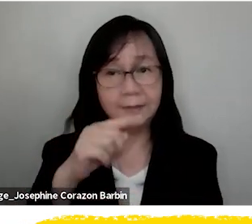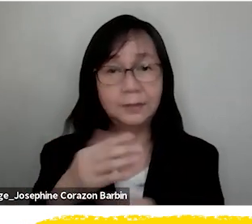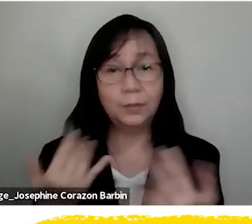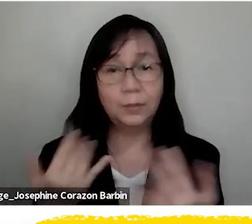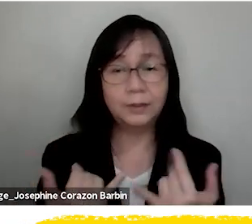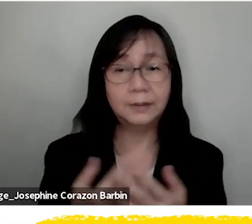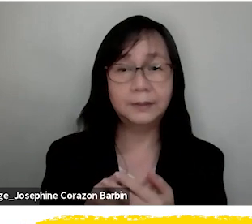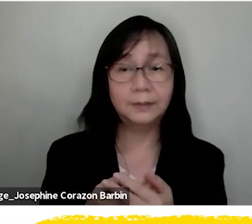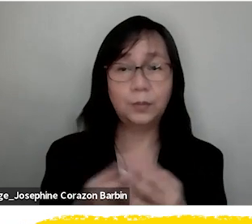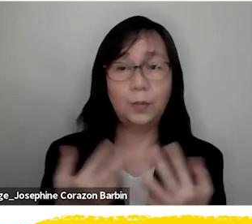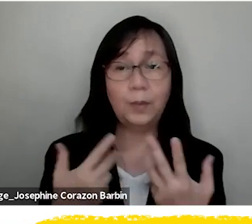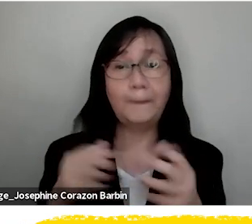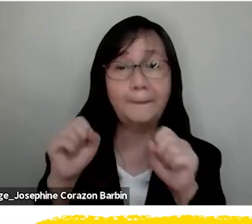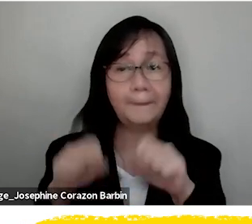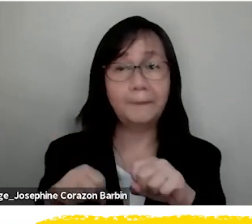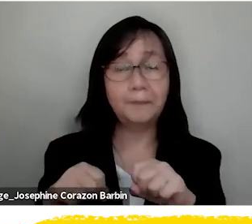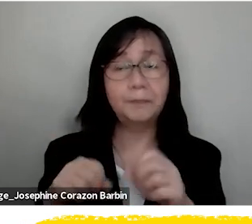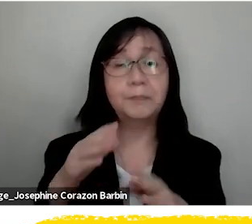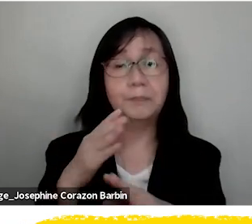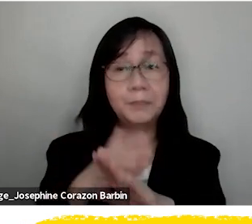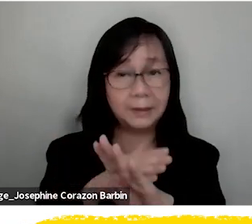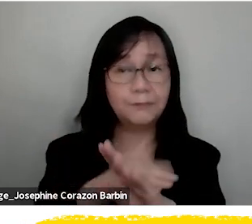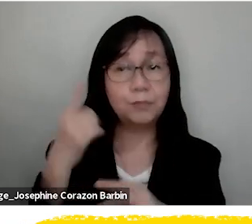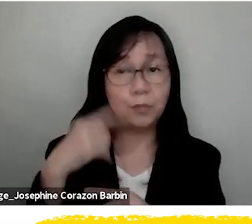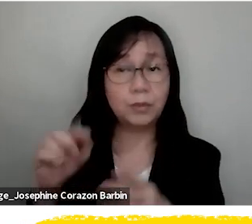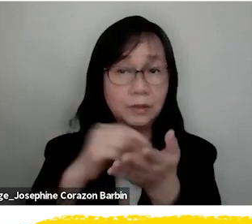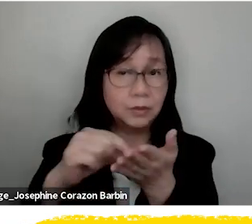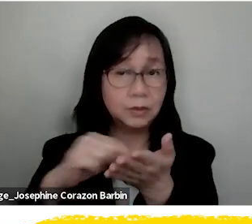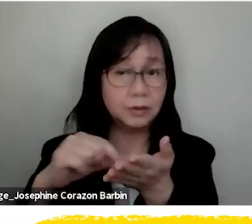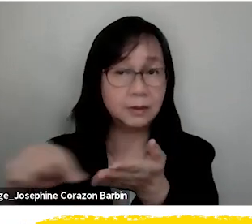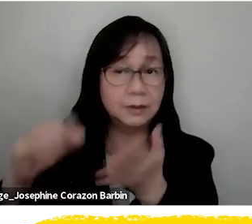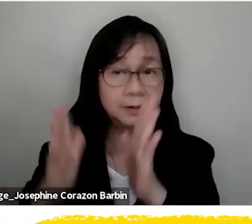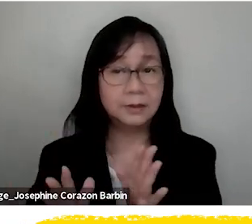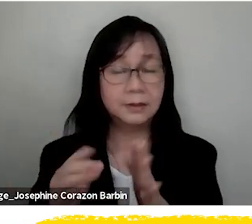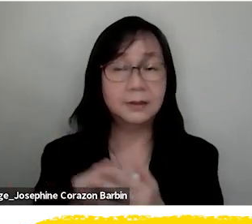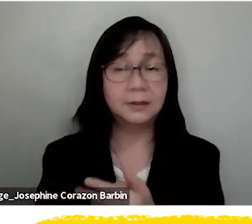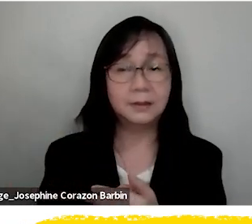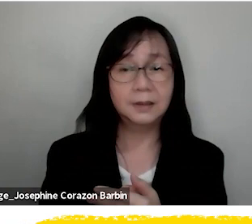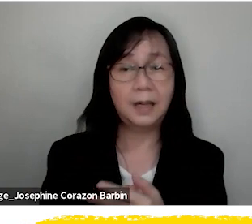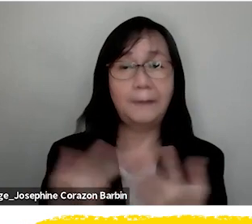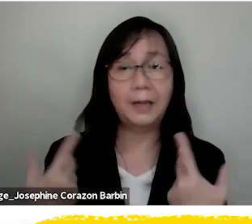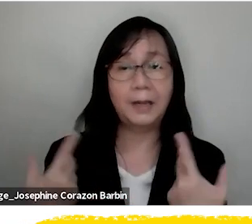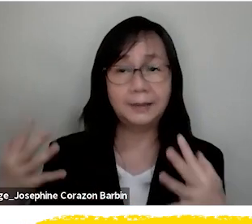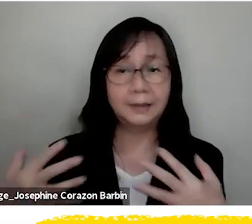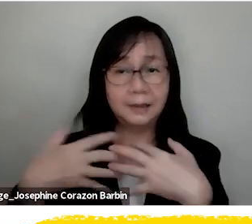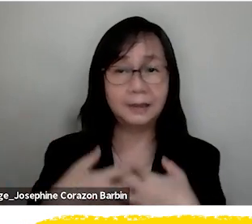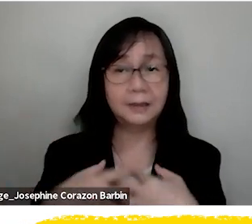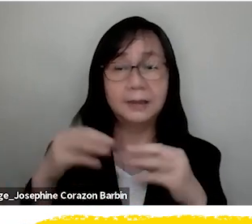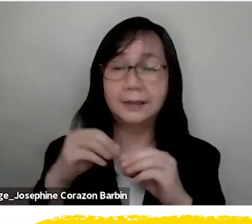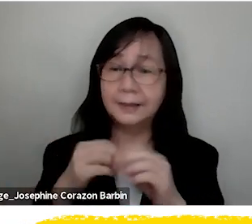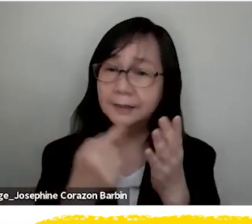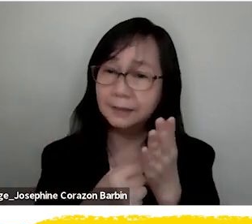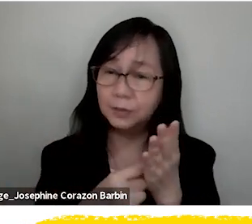in the framework of capacity building for journalists. And we have been engaging in discussions with the